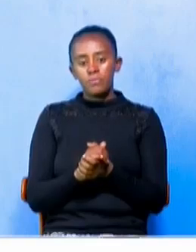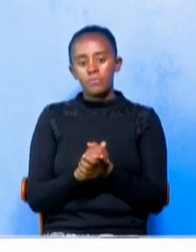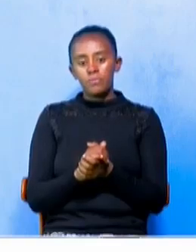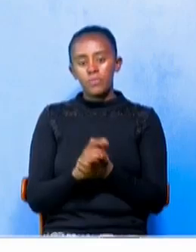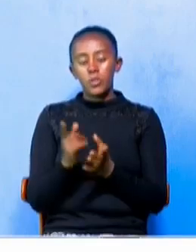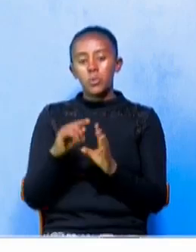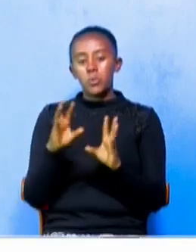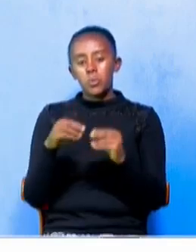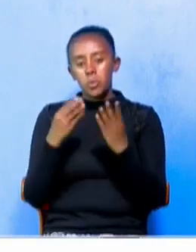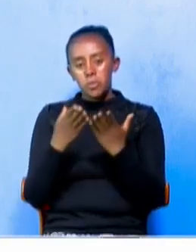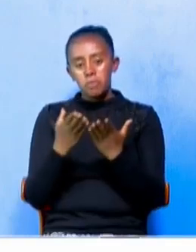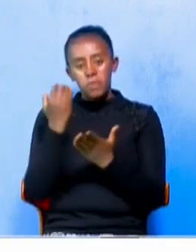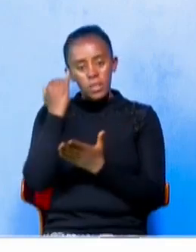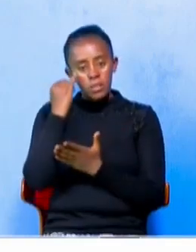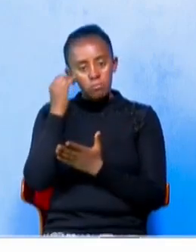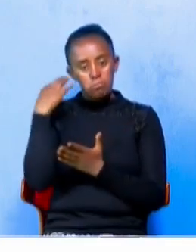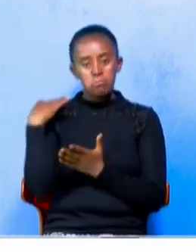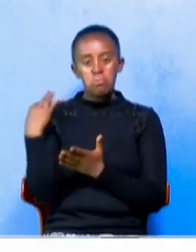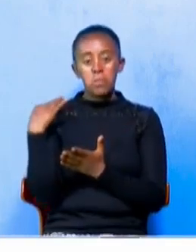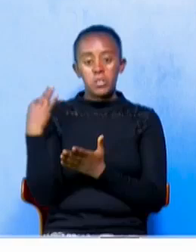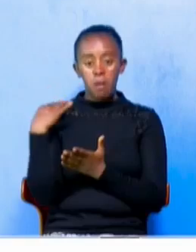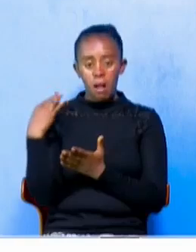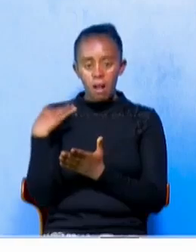his personal